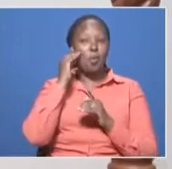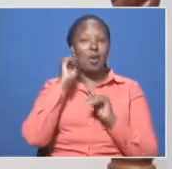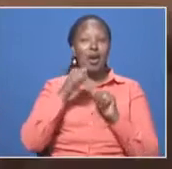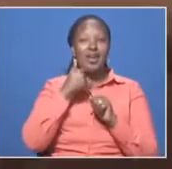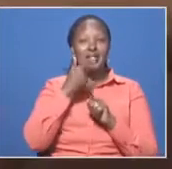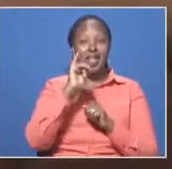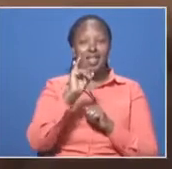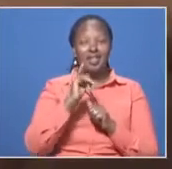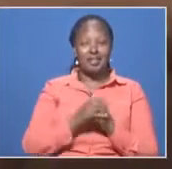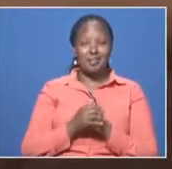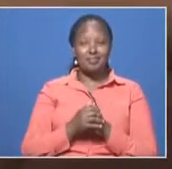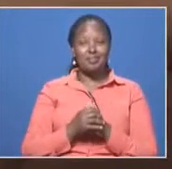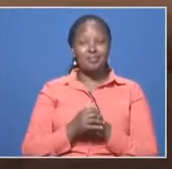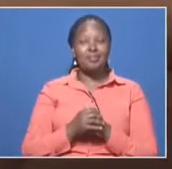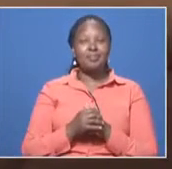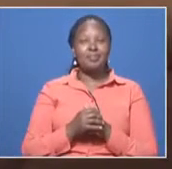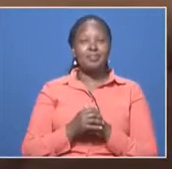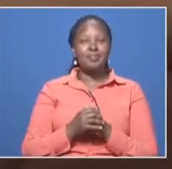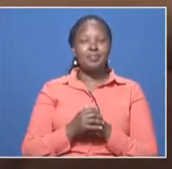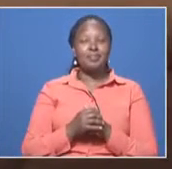new in the home. Okay. So.